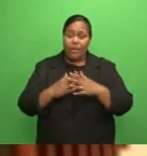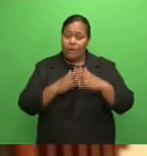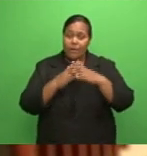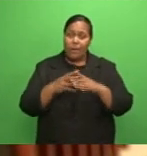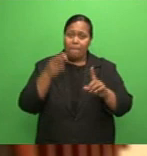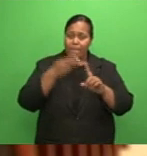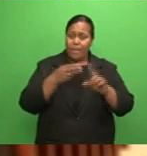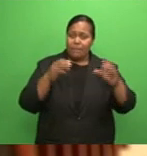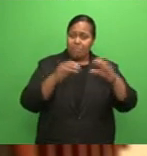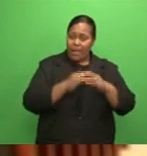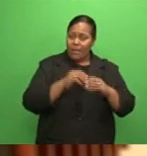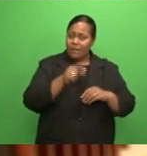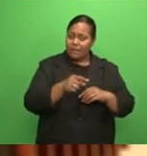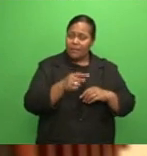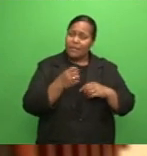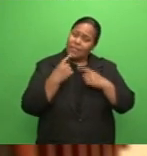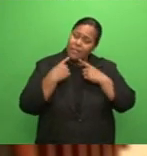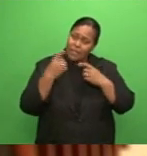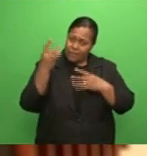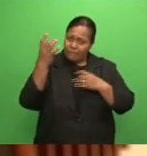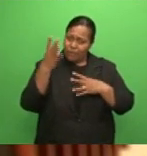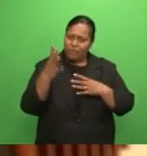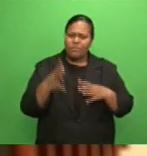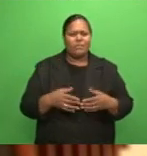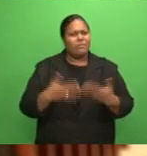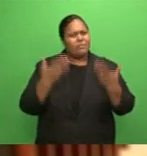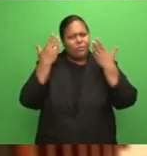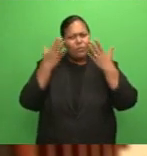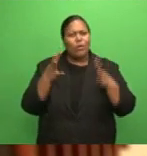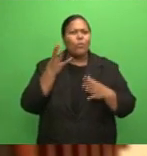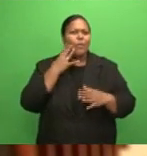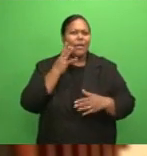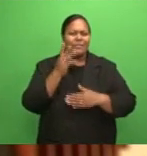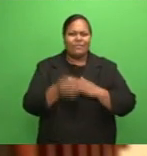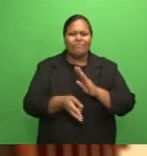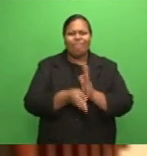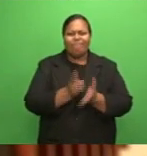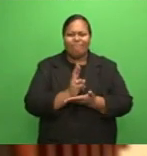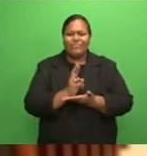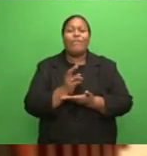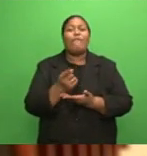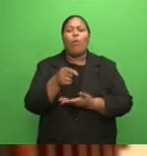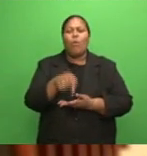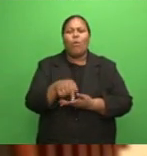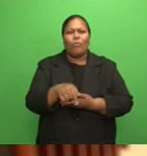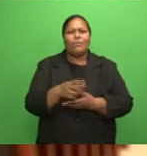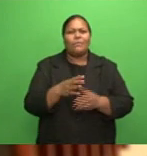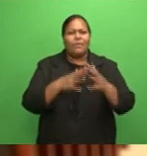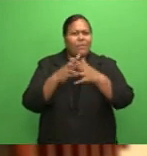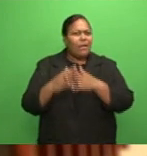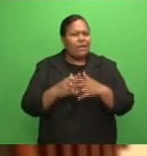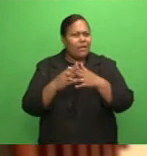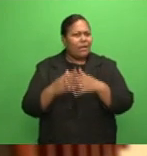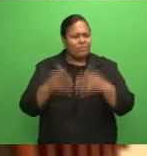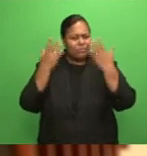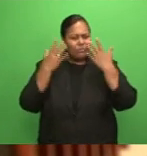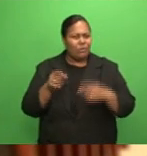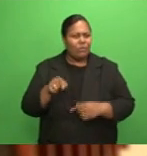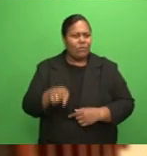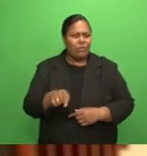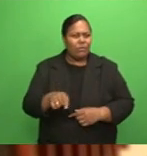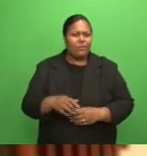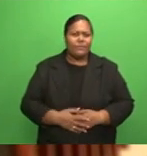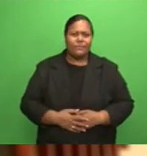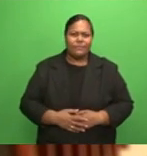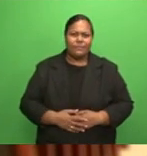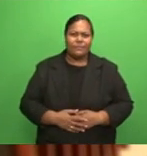fresh concerns about the durability of the U.S. recovery. Some said the pace of the economic recovery may be stalling as